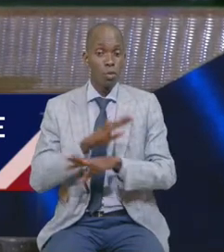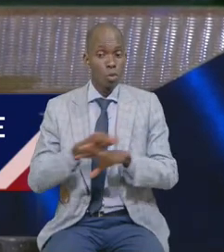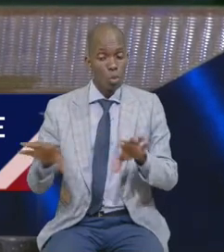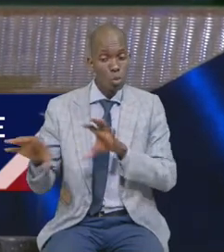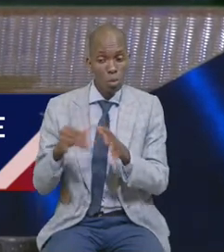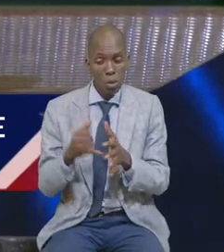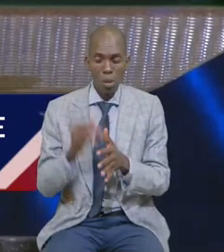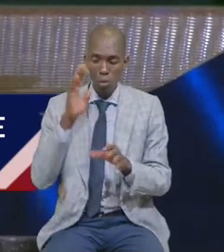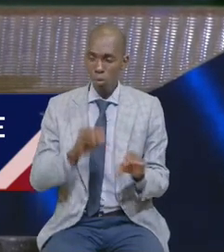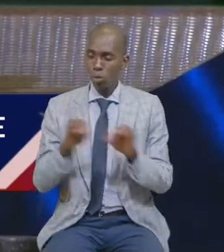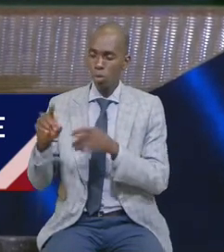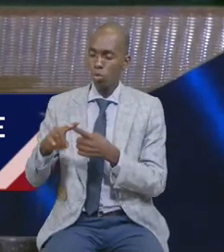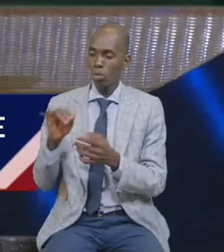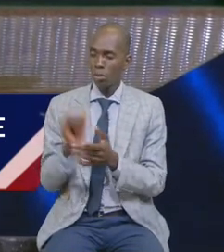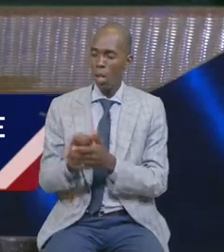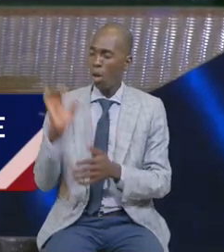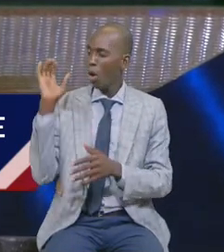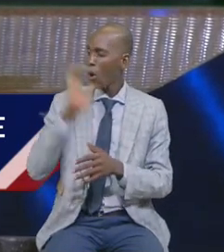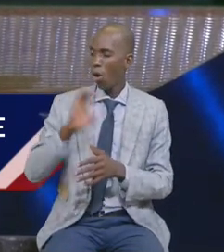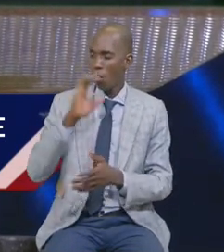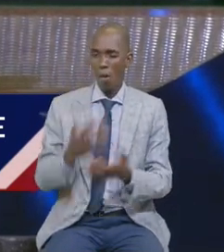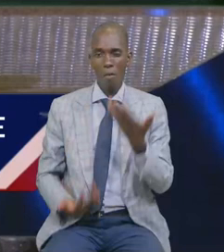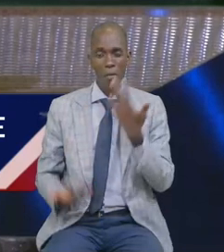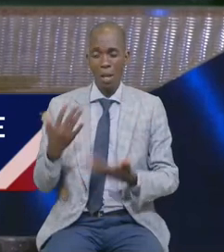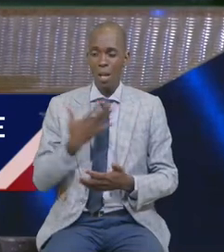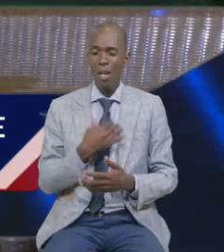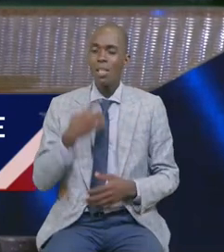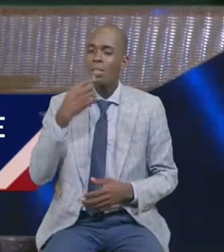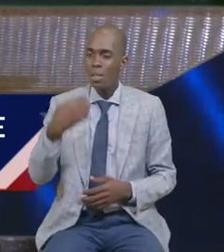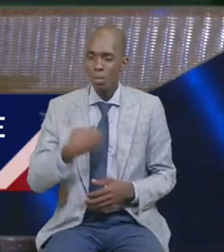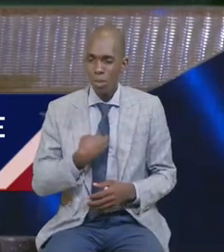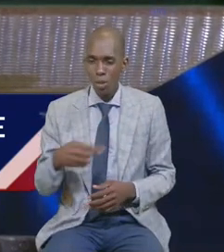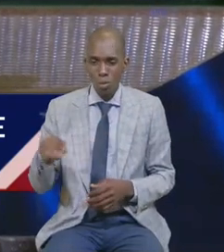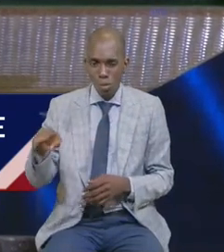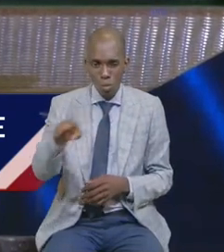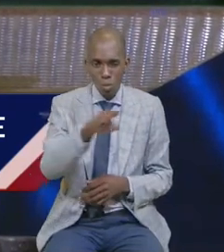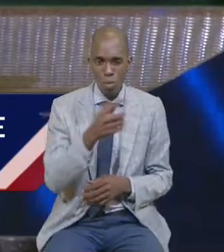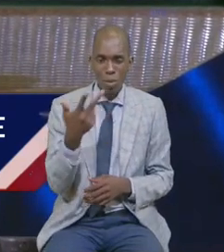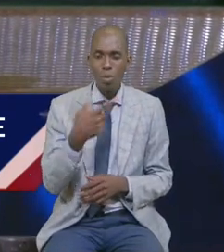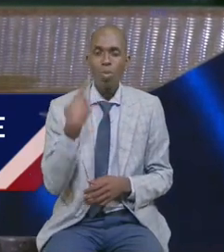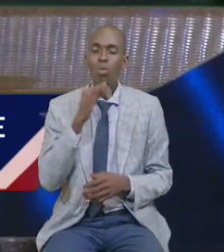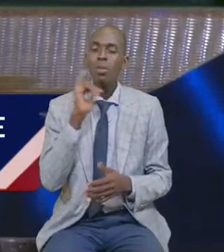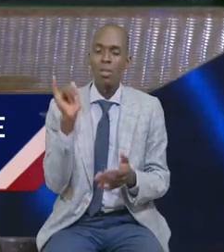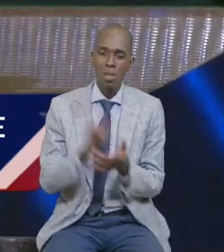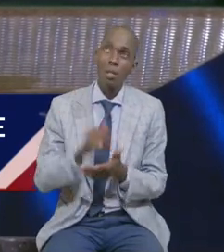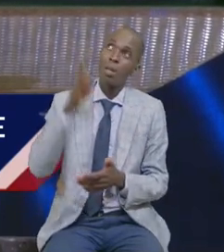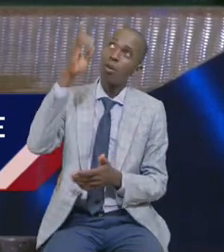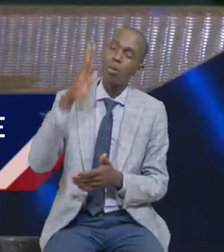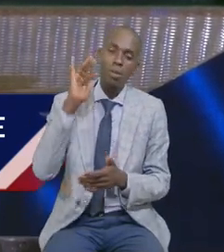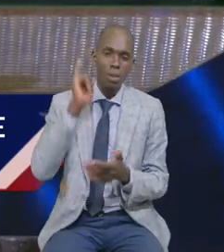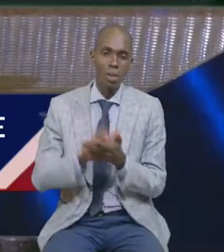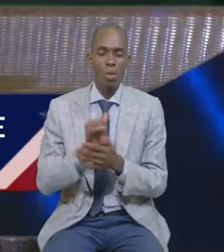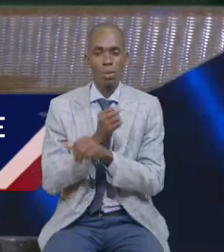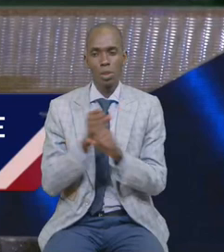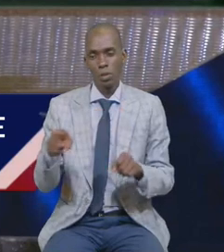me, Shadrach, Meshach, Abednego, who is that God that can deliver you out of my hand? They